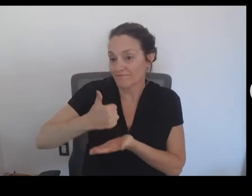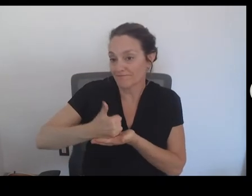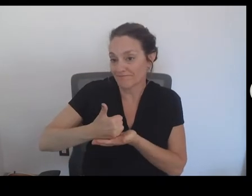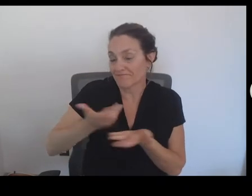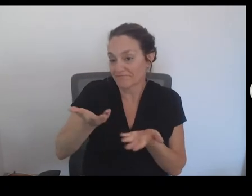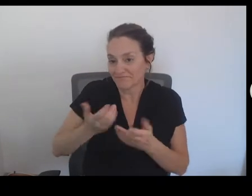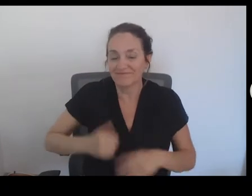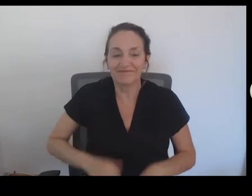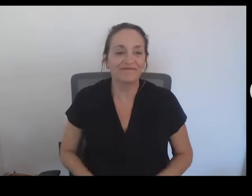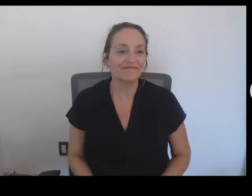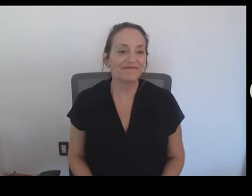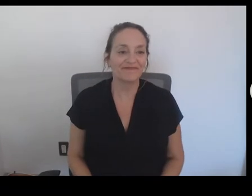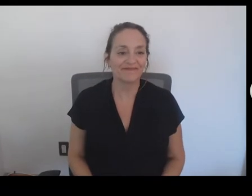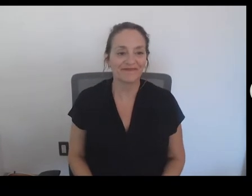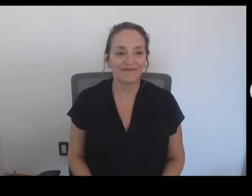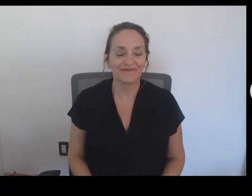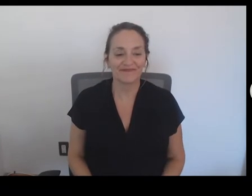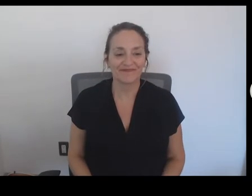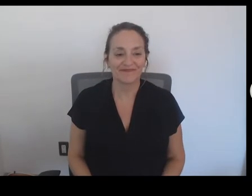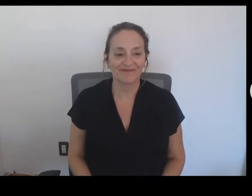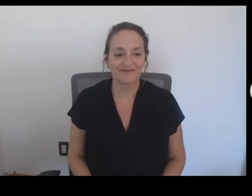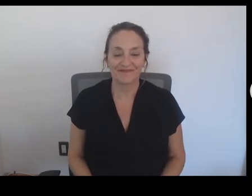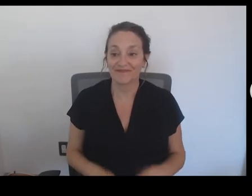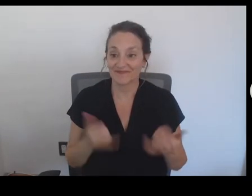So I have my yarn, I have my bead,